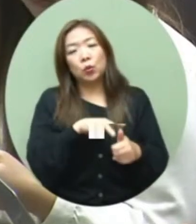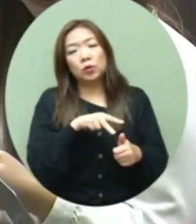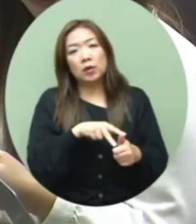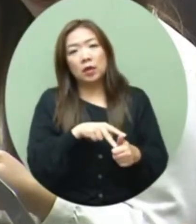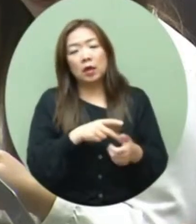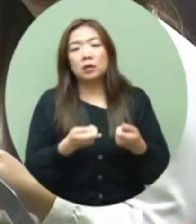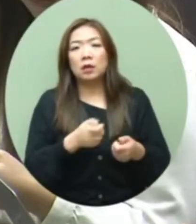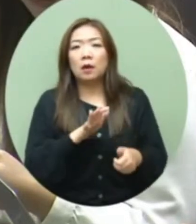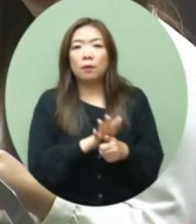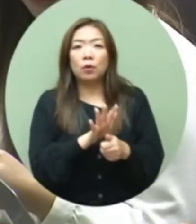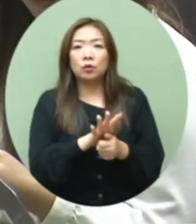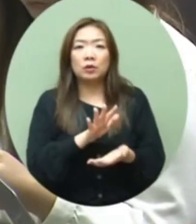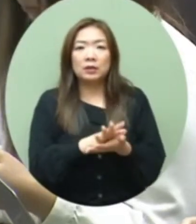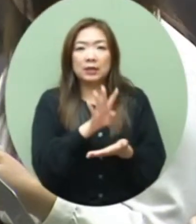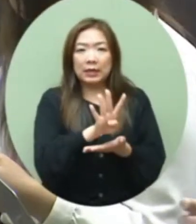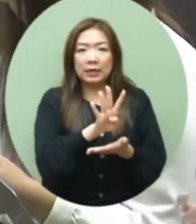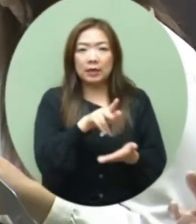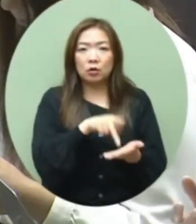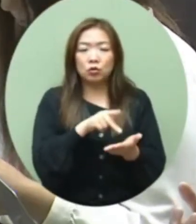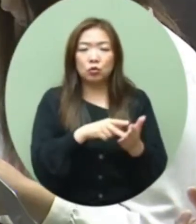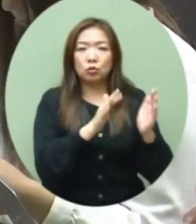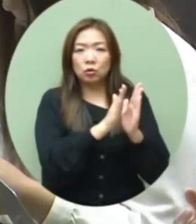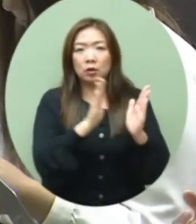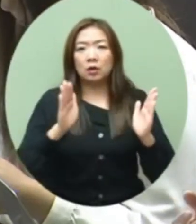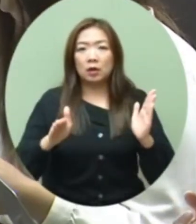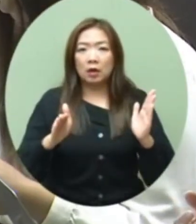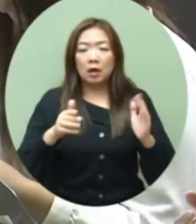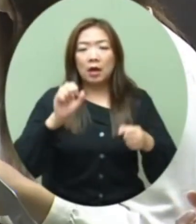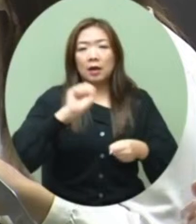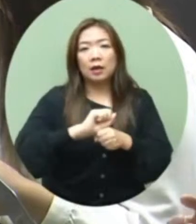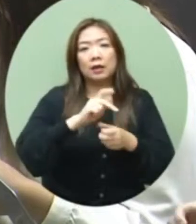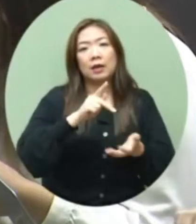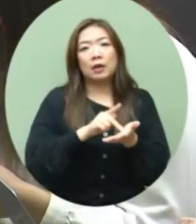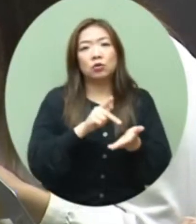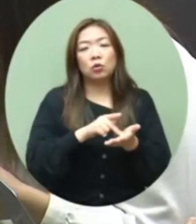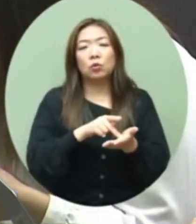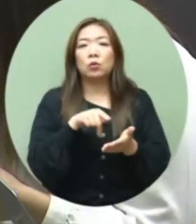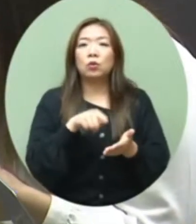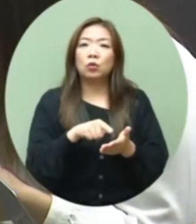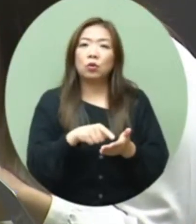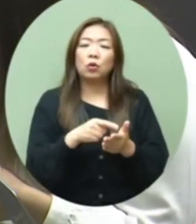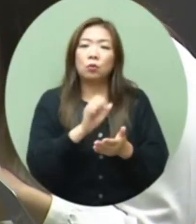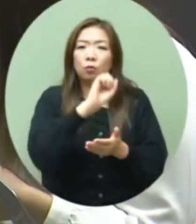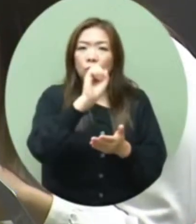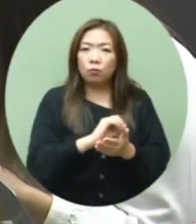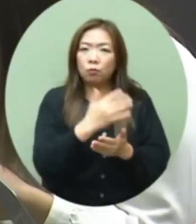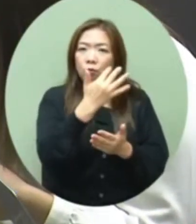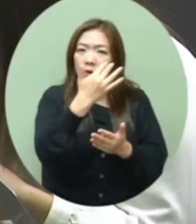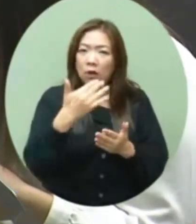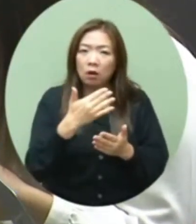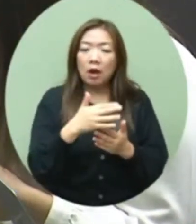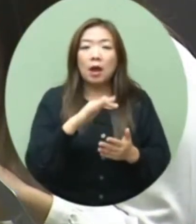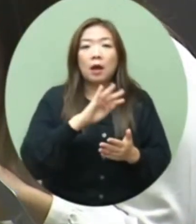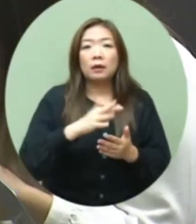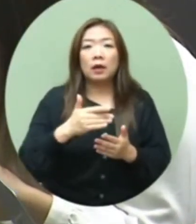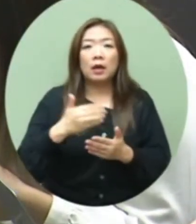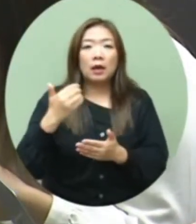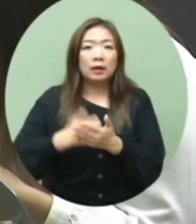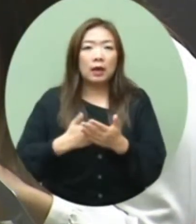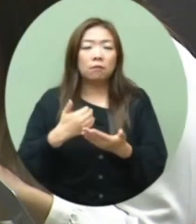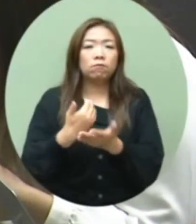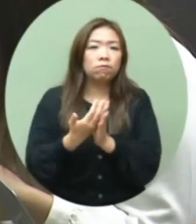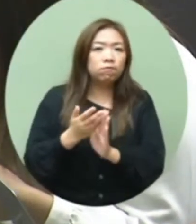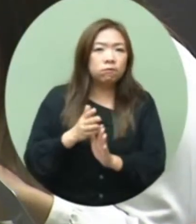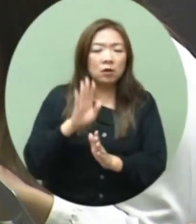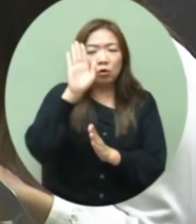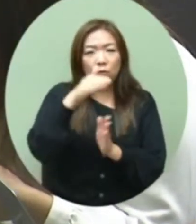average? The current protection is a 4-year tenancy